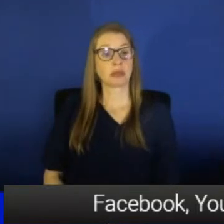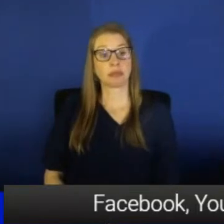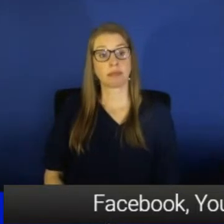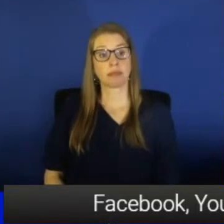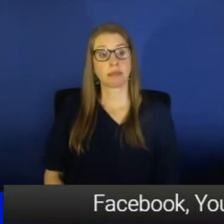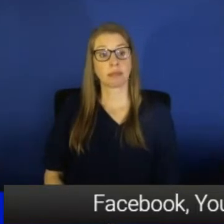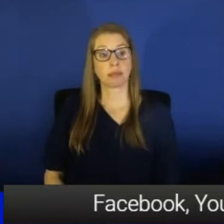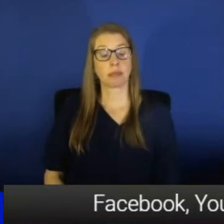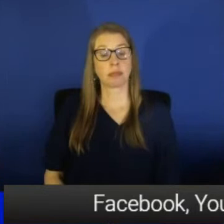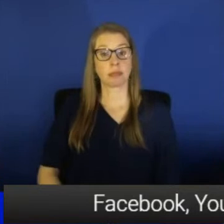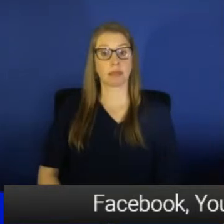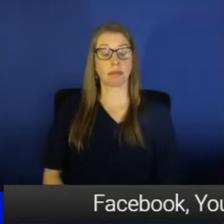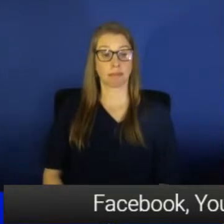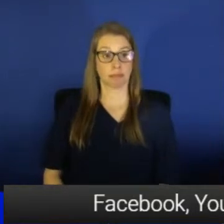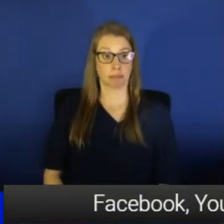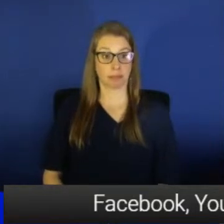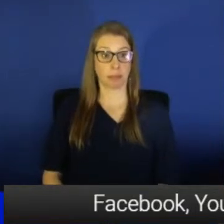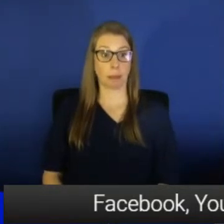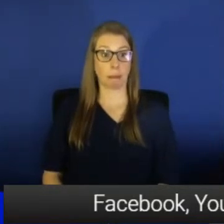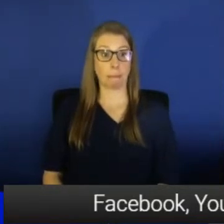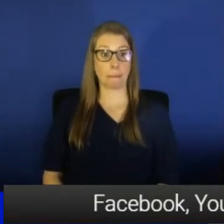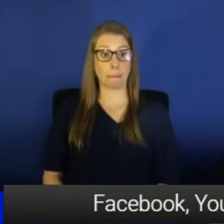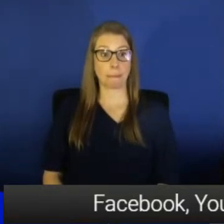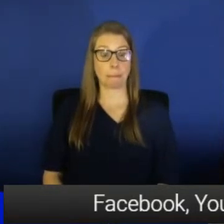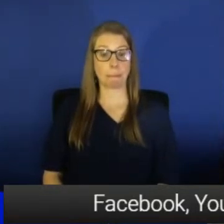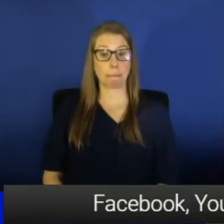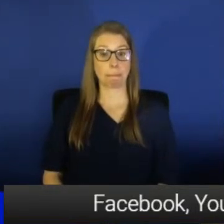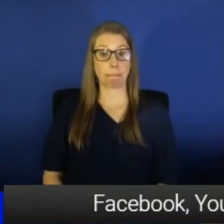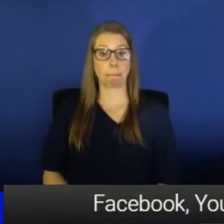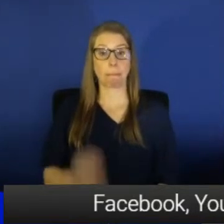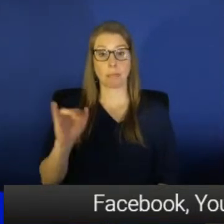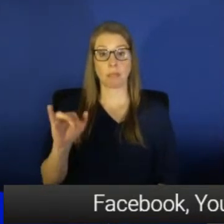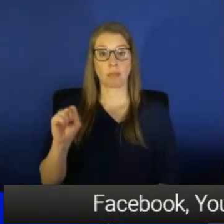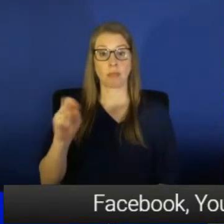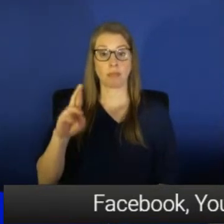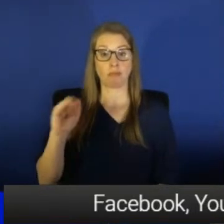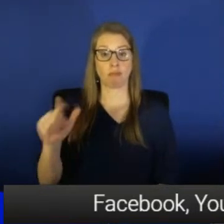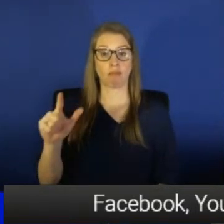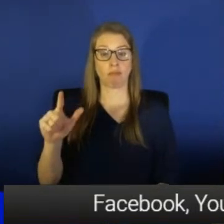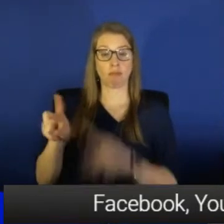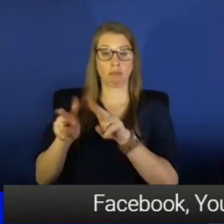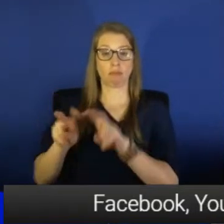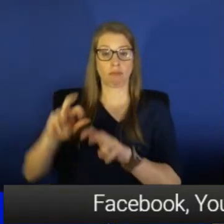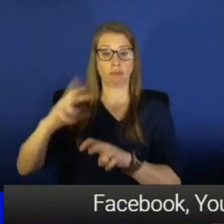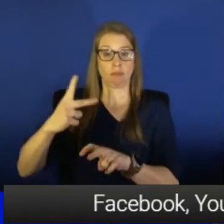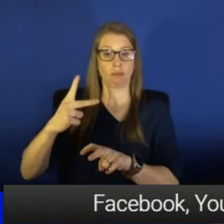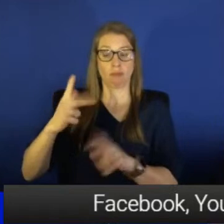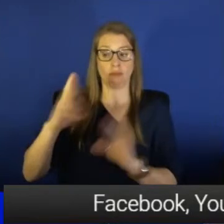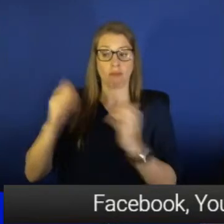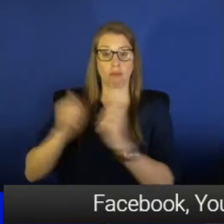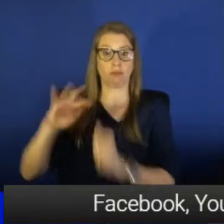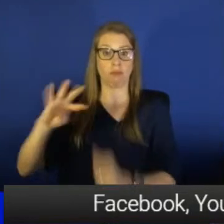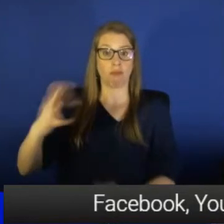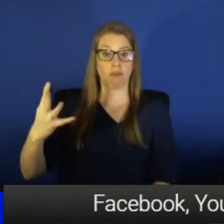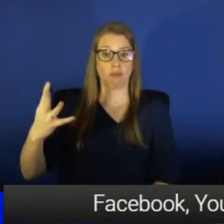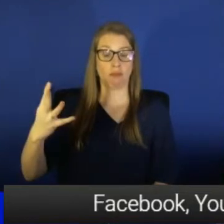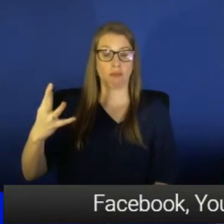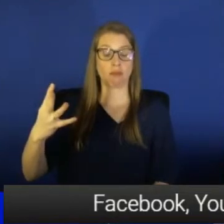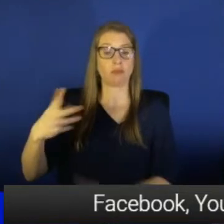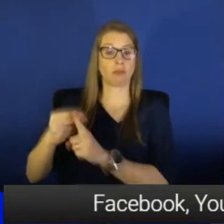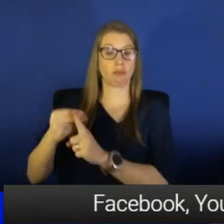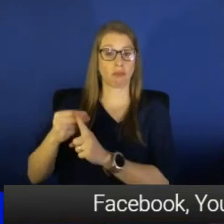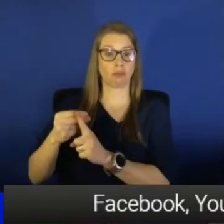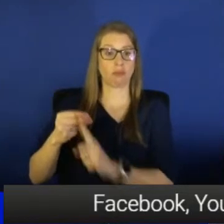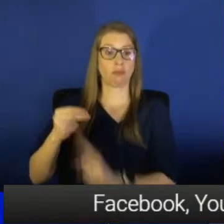you're referring to, that is the study out of Israel looking at third dose versus fourth dose, and that was a lot of the impetus as to why the